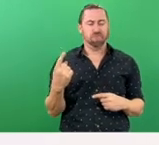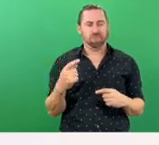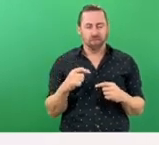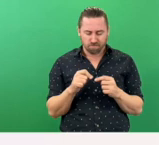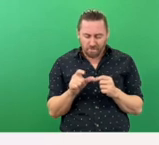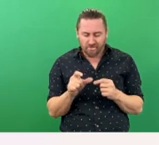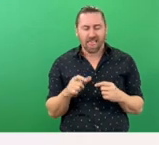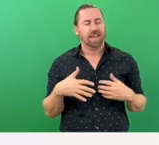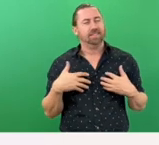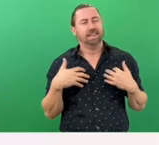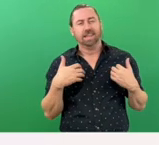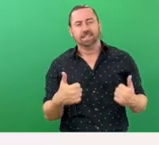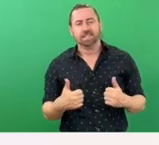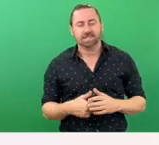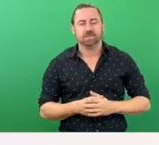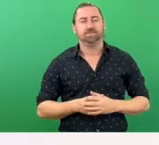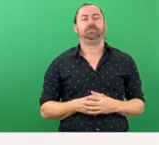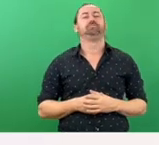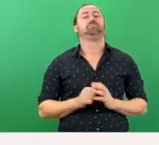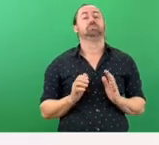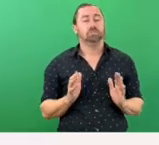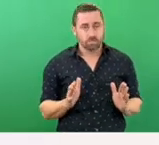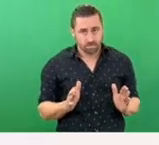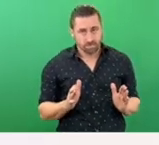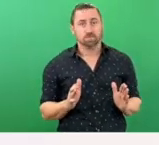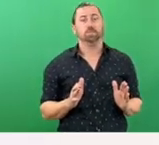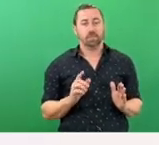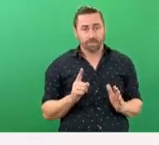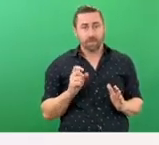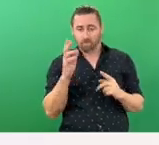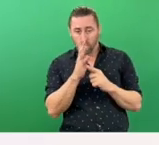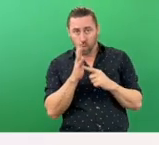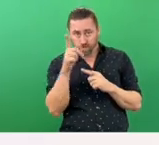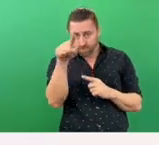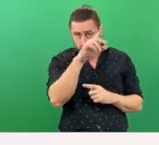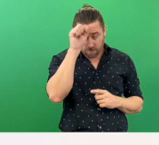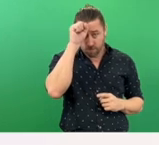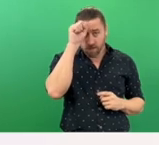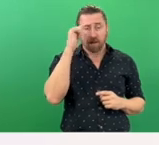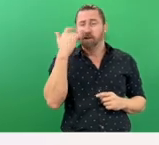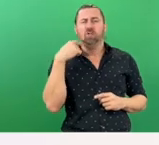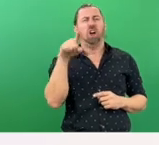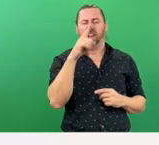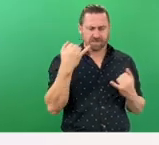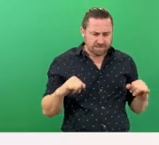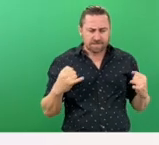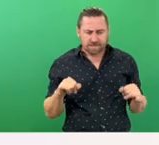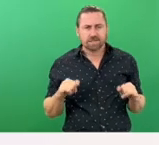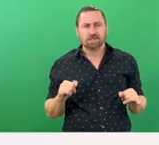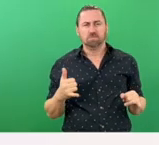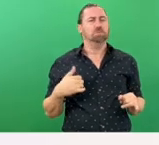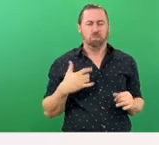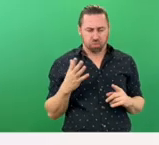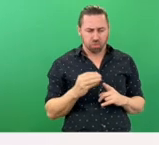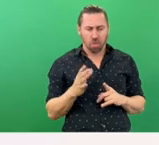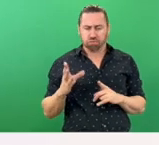that, that lead right off that pencil. Okay, now the whole key to doing this, and I'm sure for some of you who've tried it, you might have ground